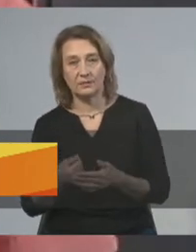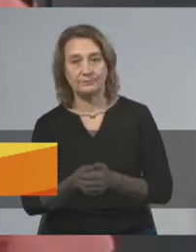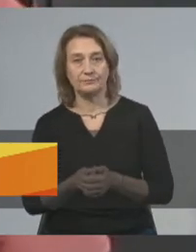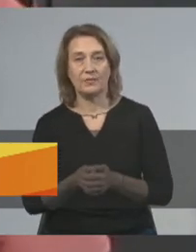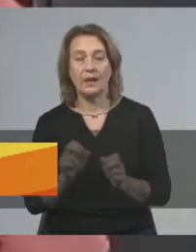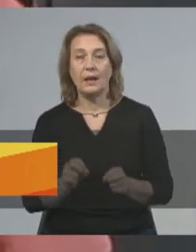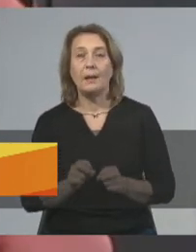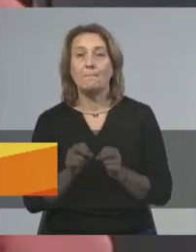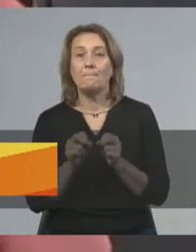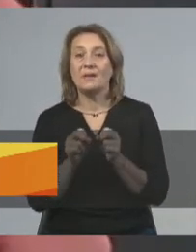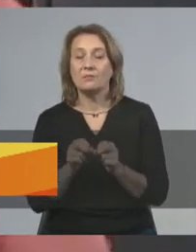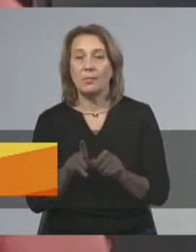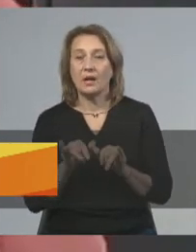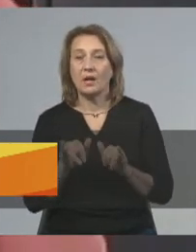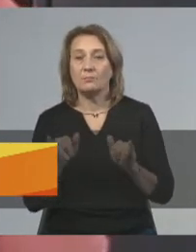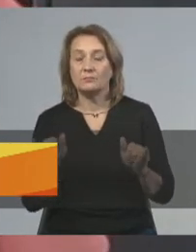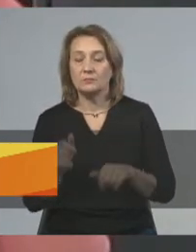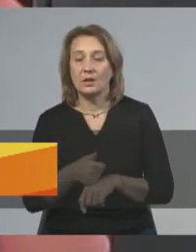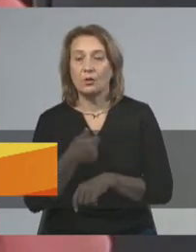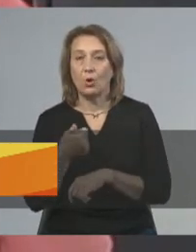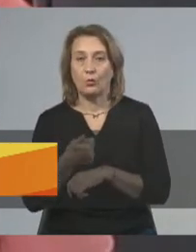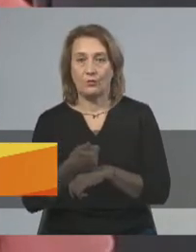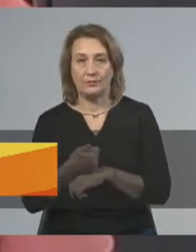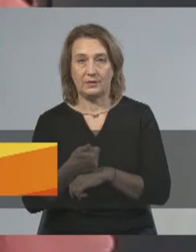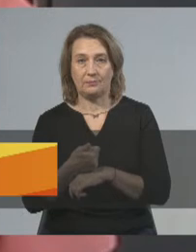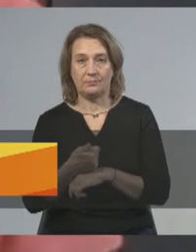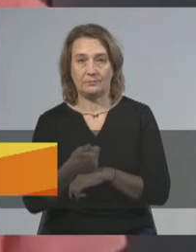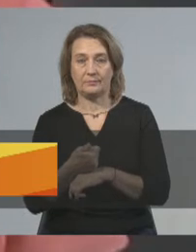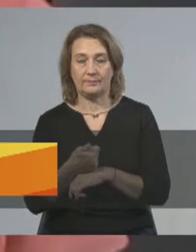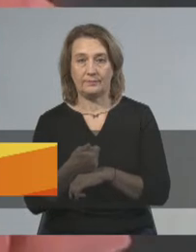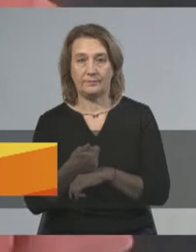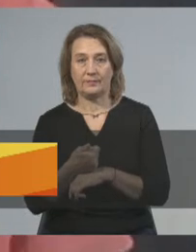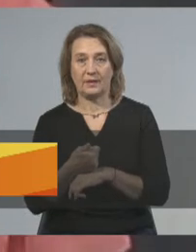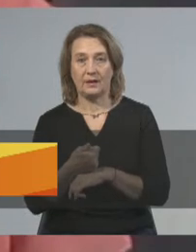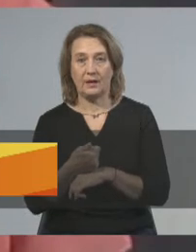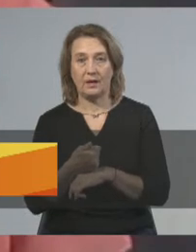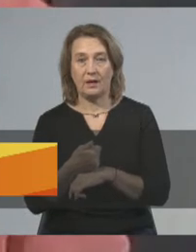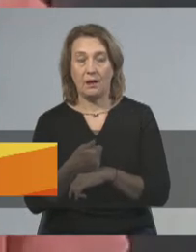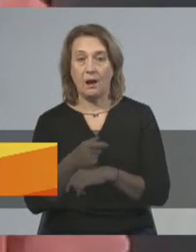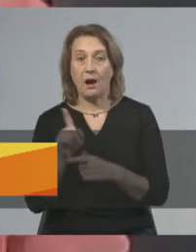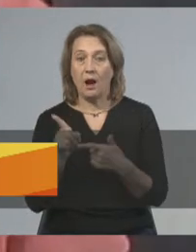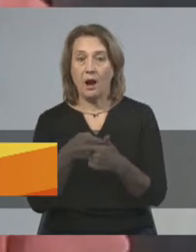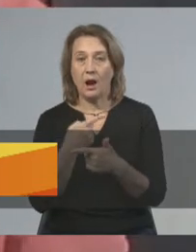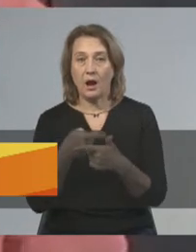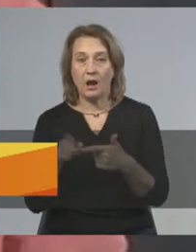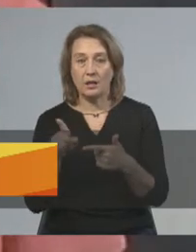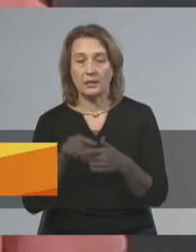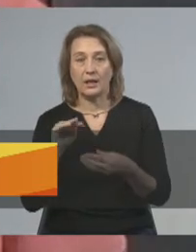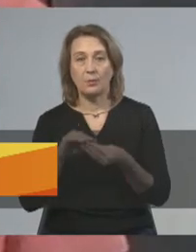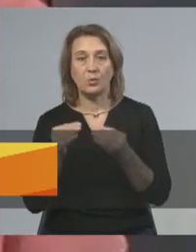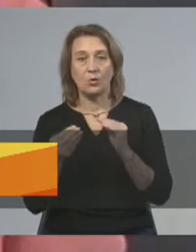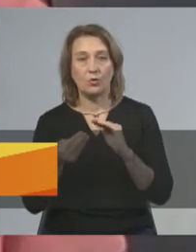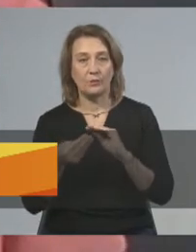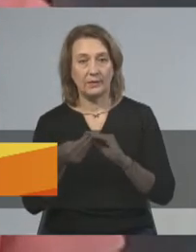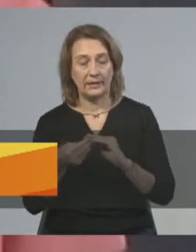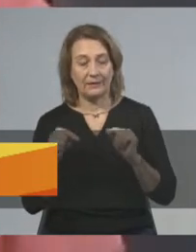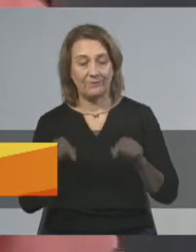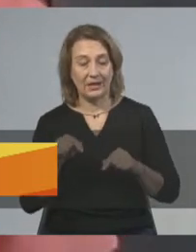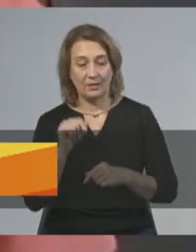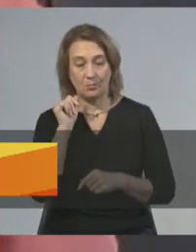decision the safety component is the main one but the problem